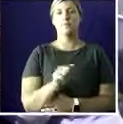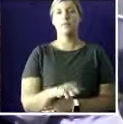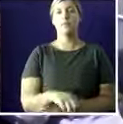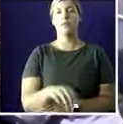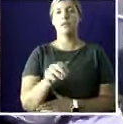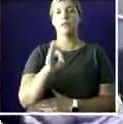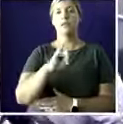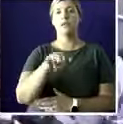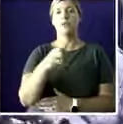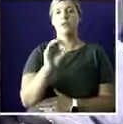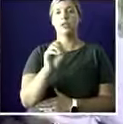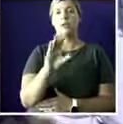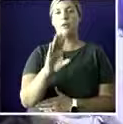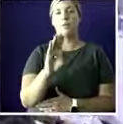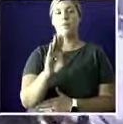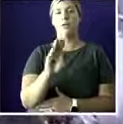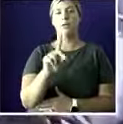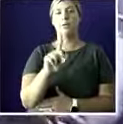Jacob Michael Dule.